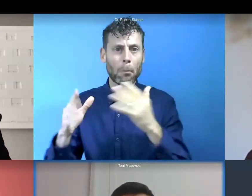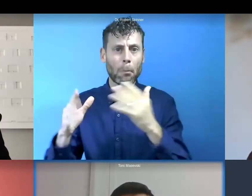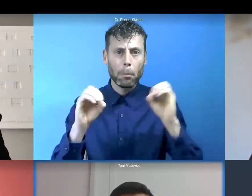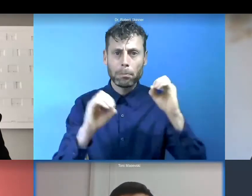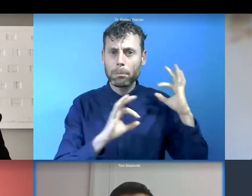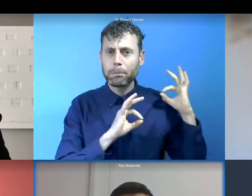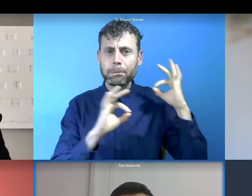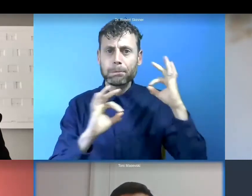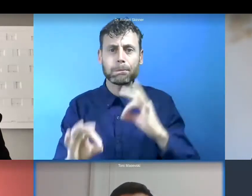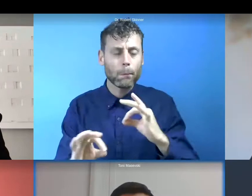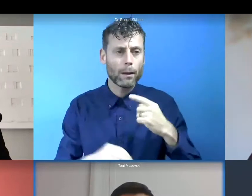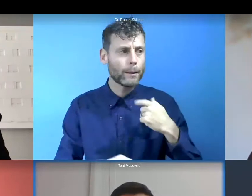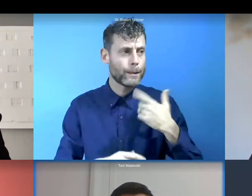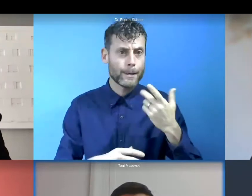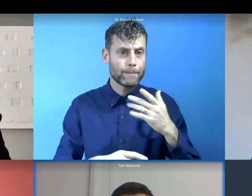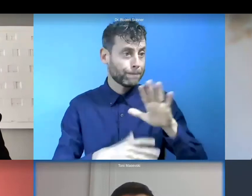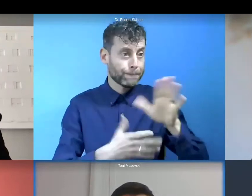was after the first edition in